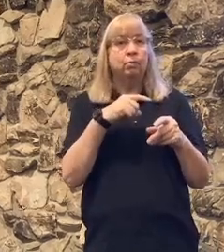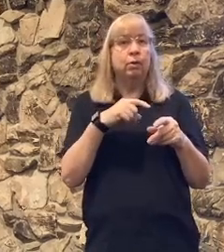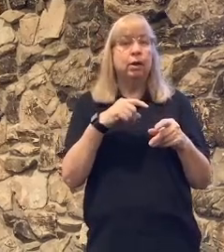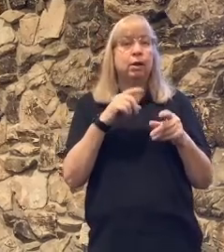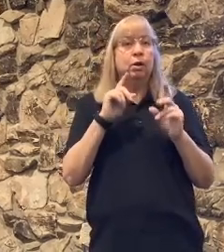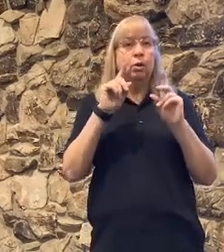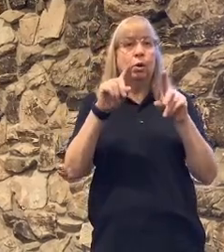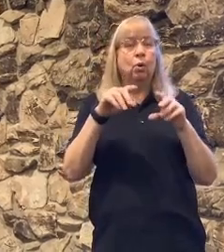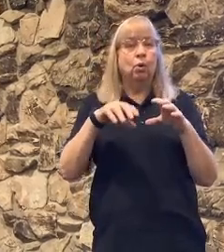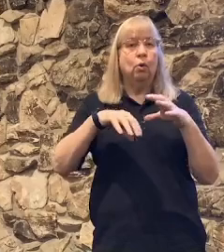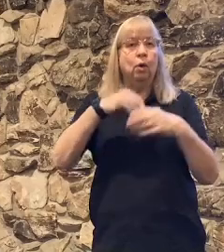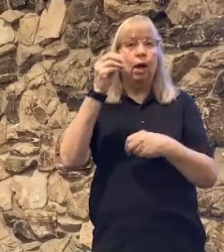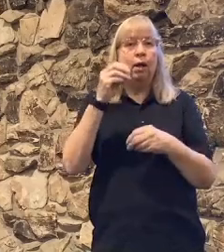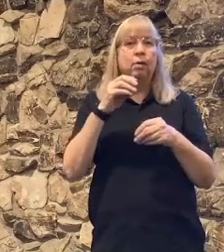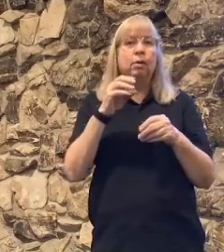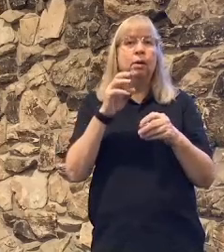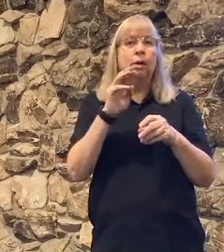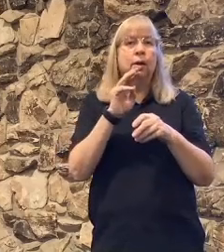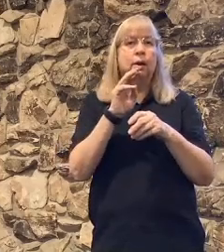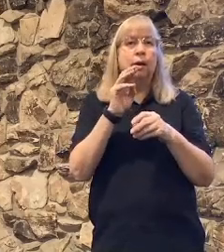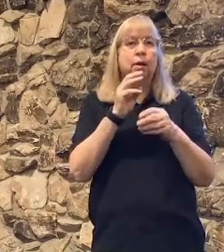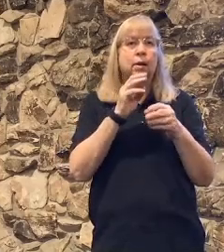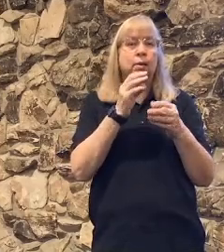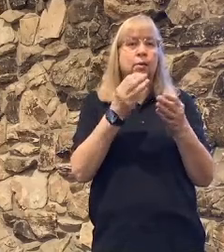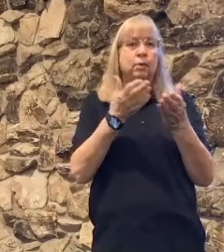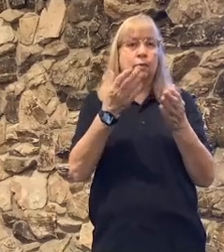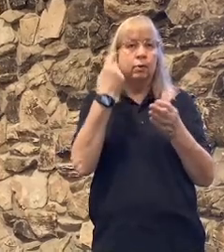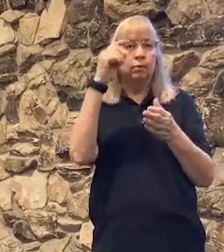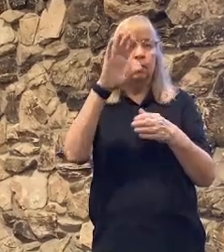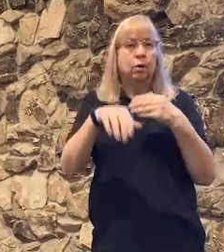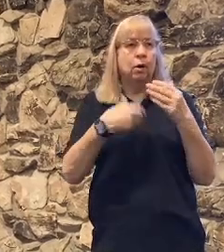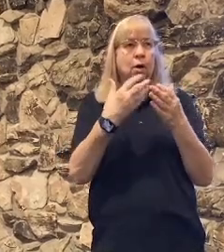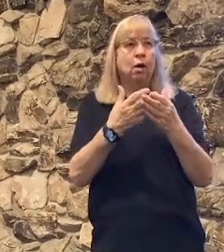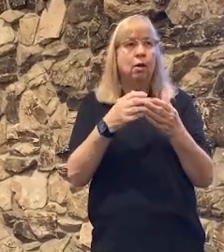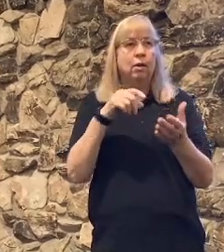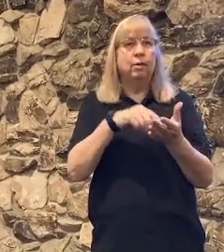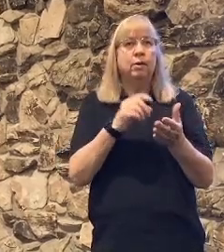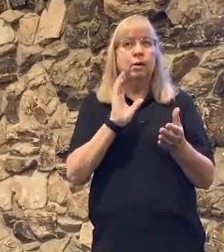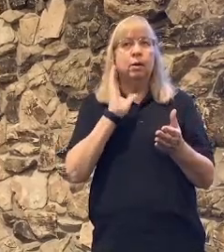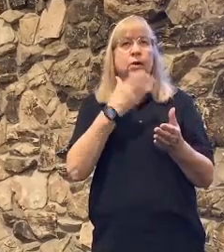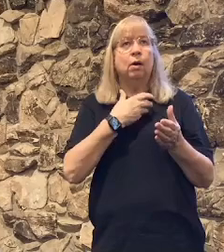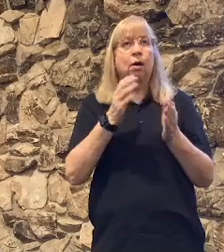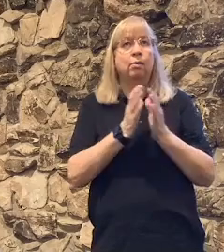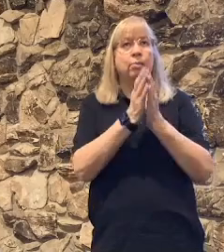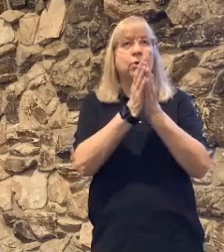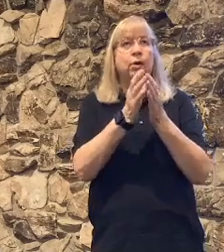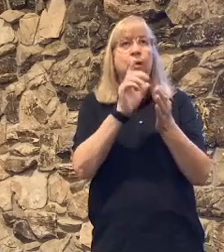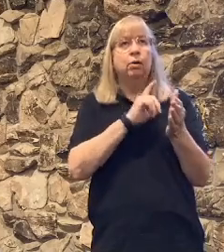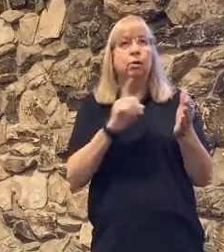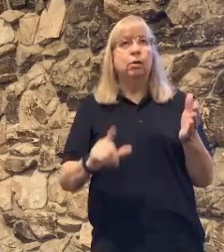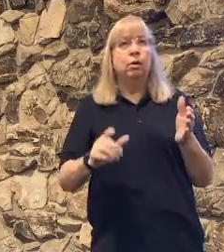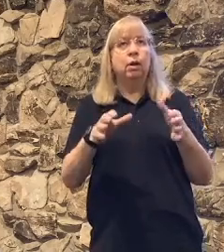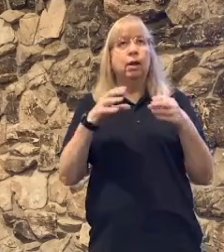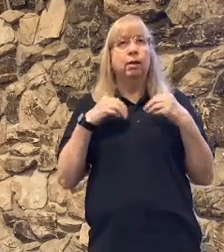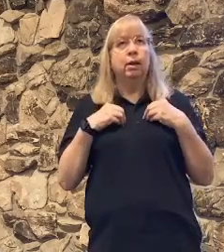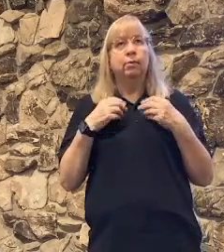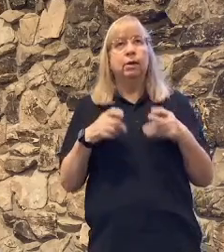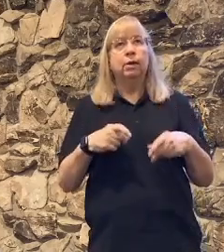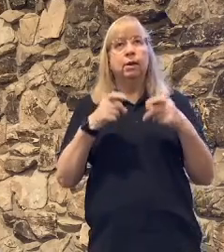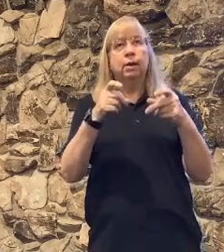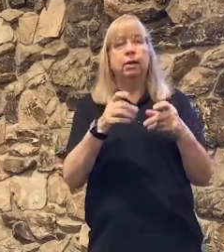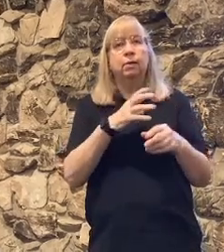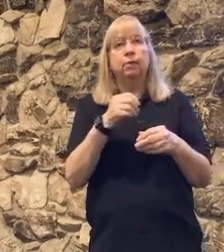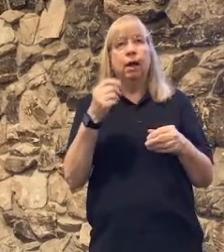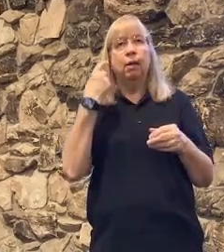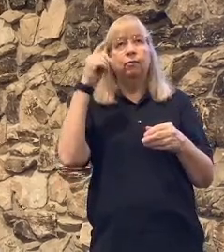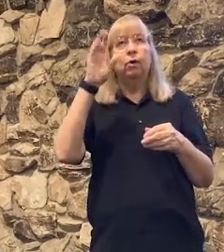ministry, this is our prayer, Lord, for your acceptance of these gifts and for